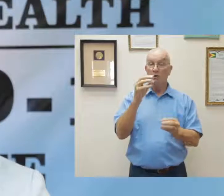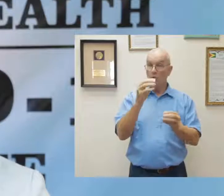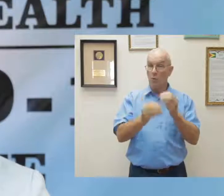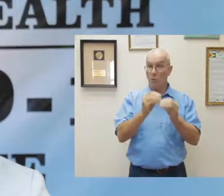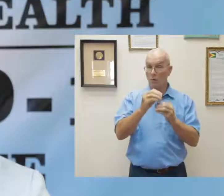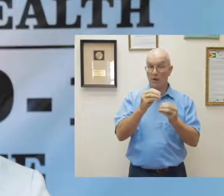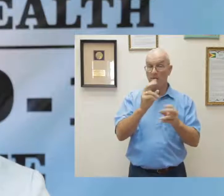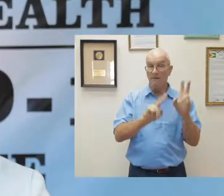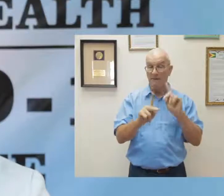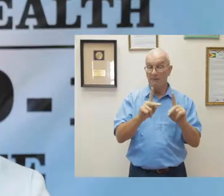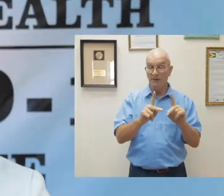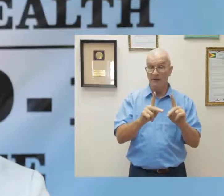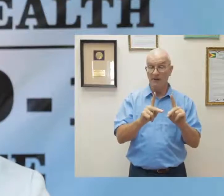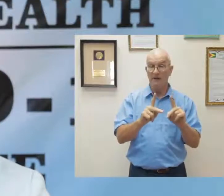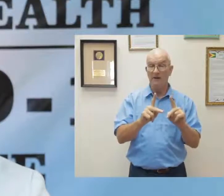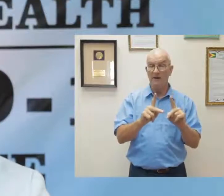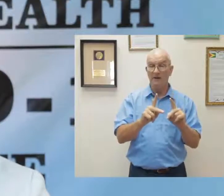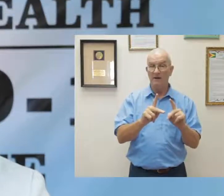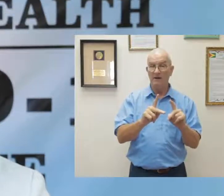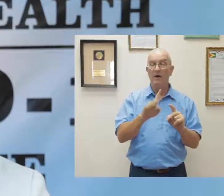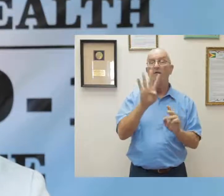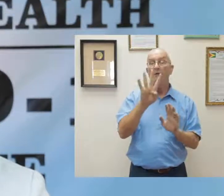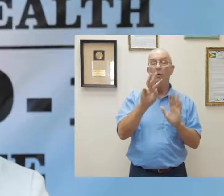of cases is